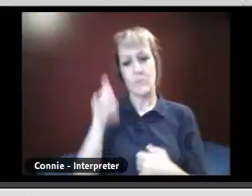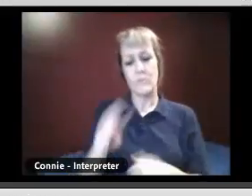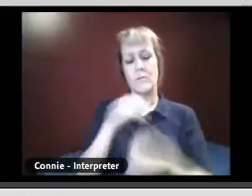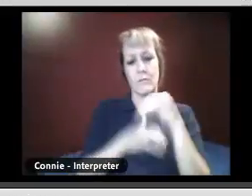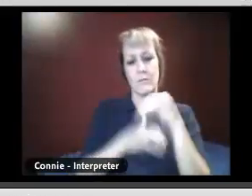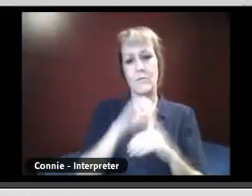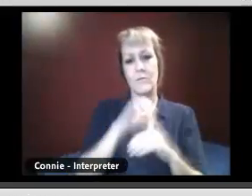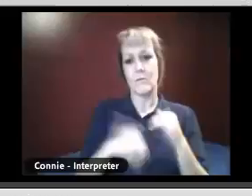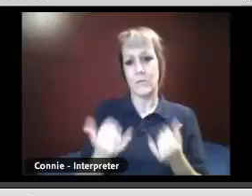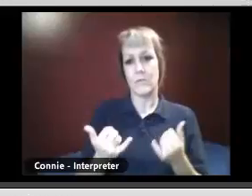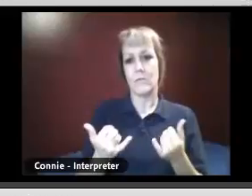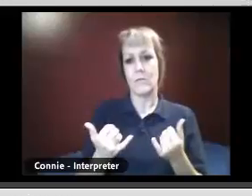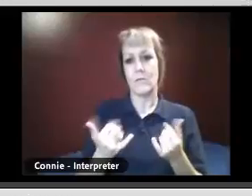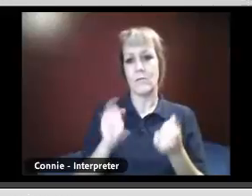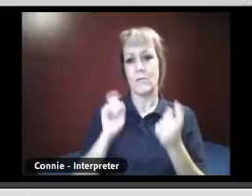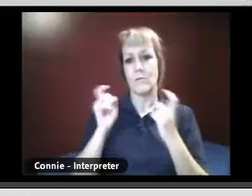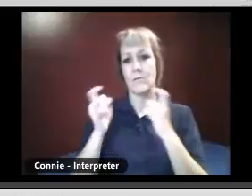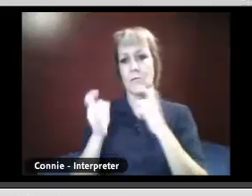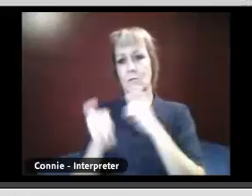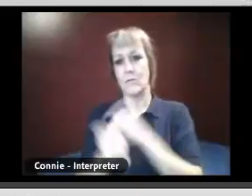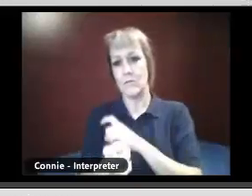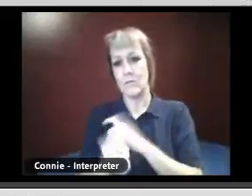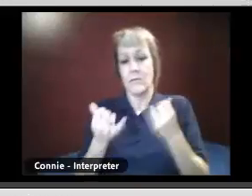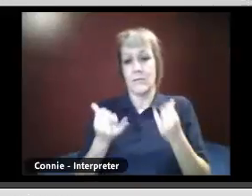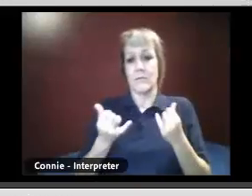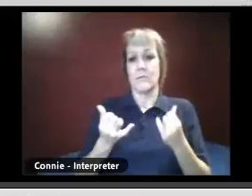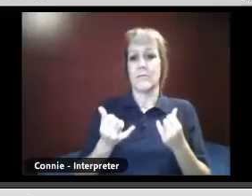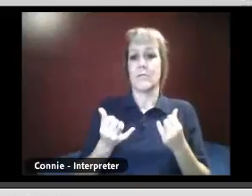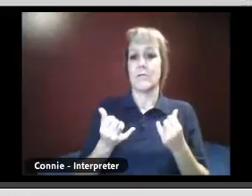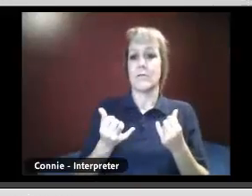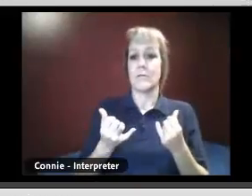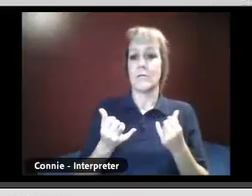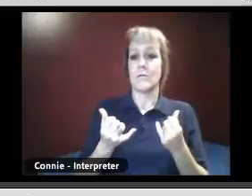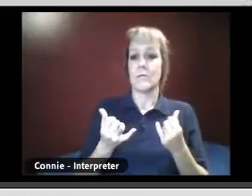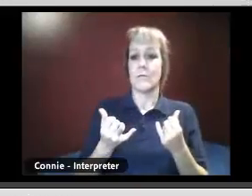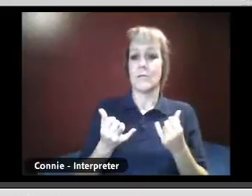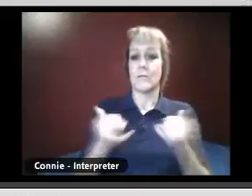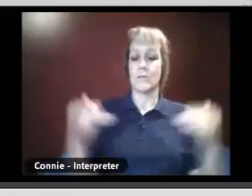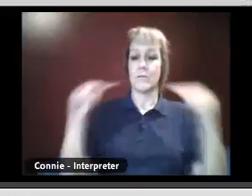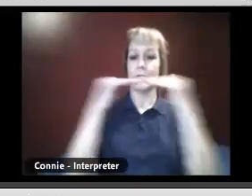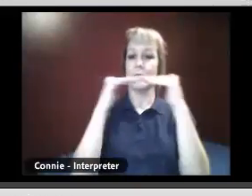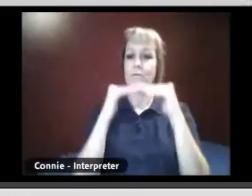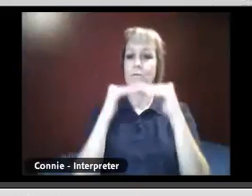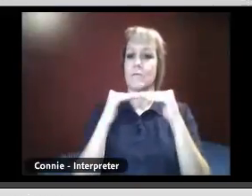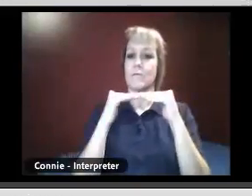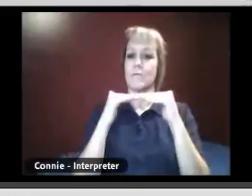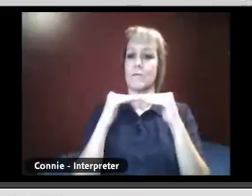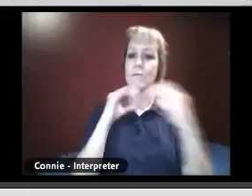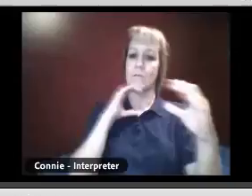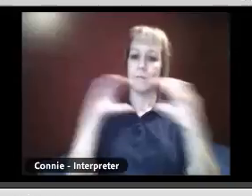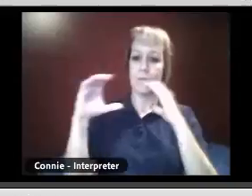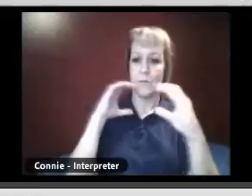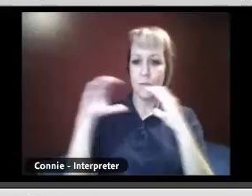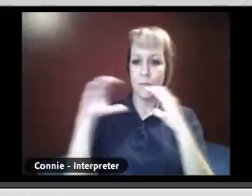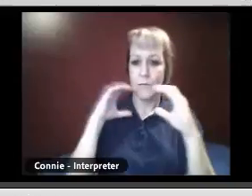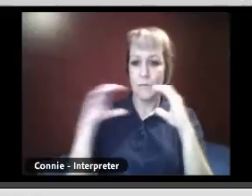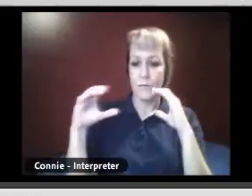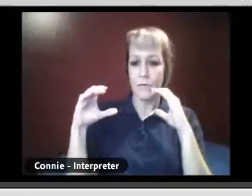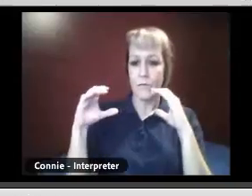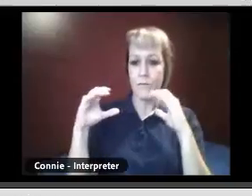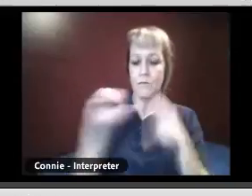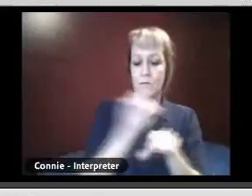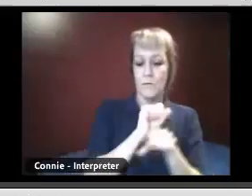point that's been evolving, where now it's mutual conversation between two parties, between you and between your staff